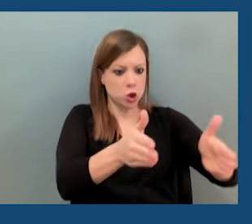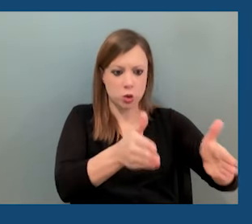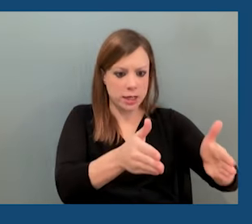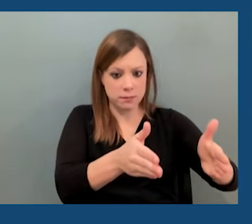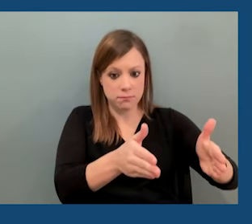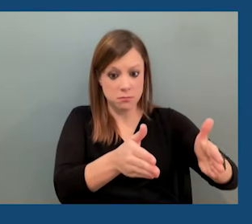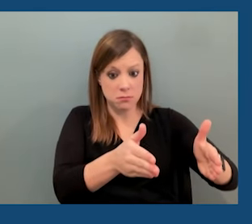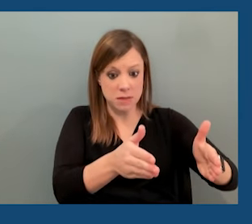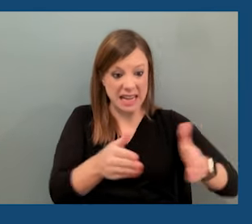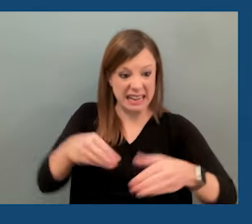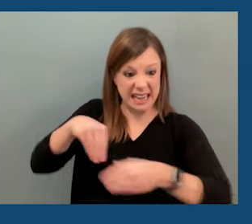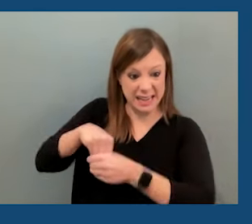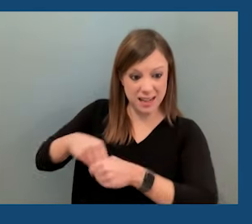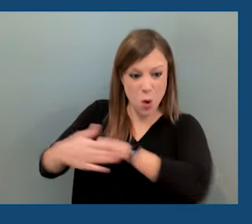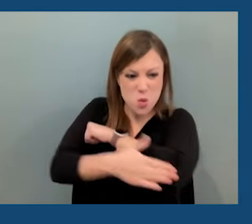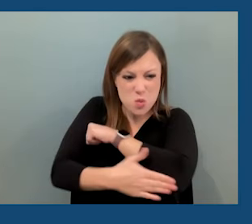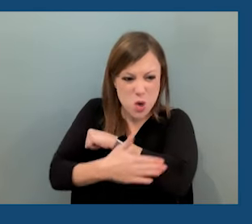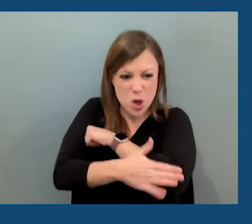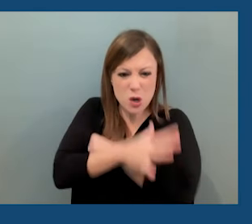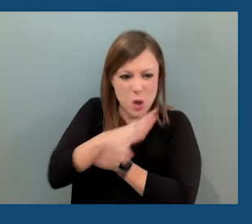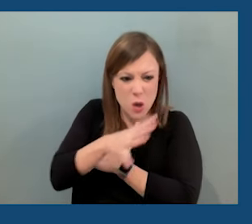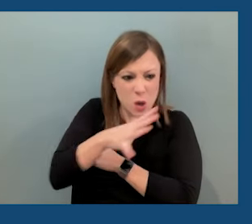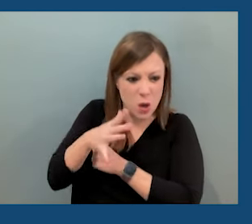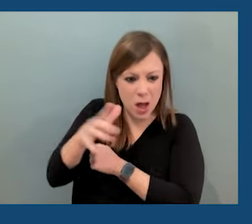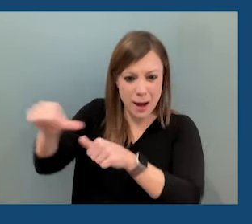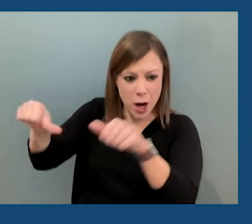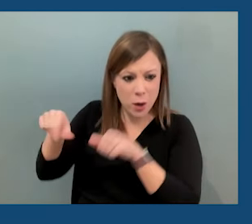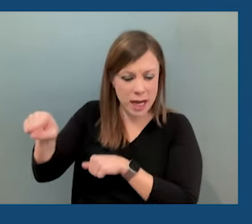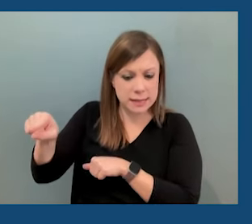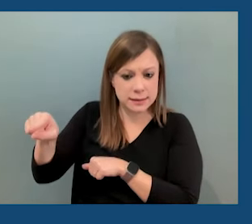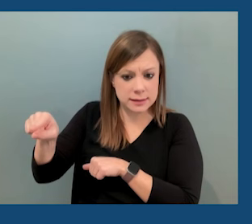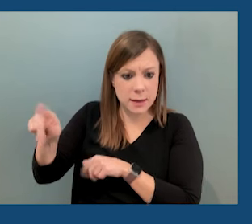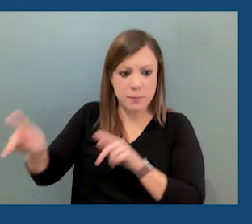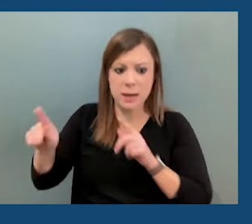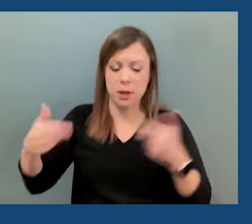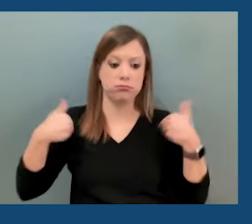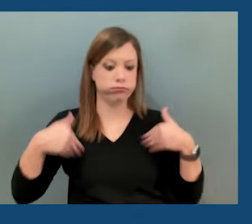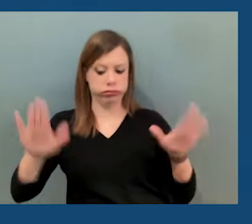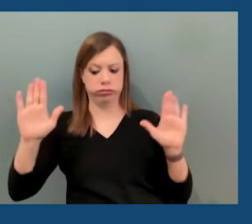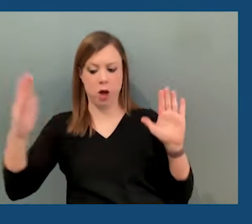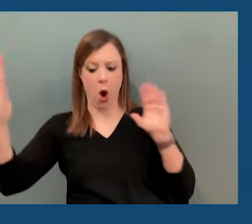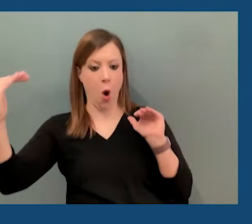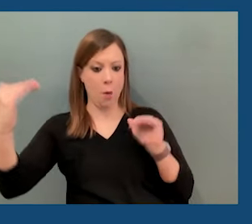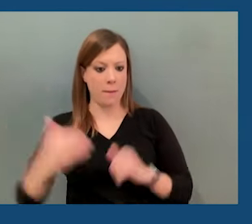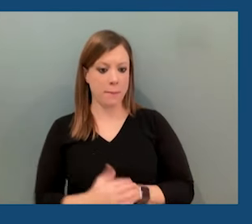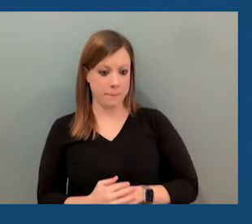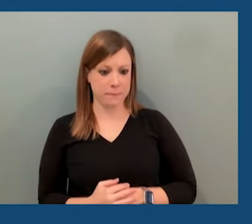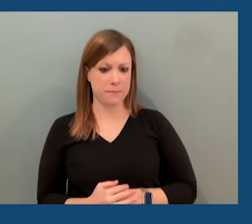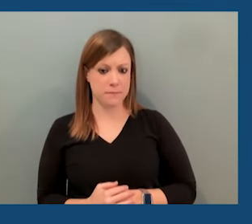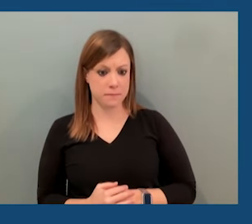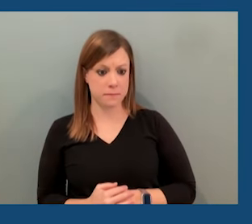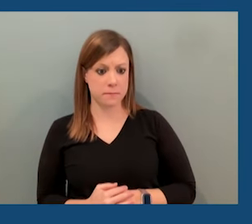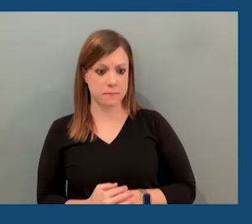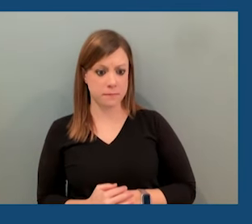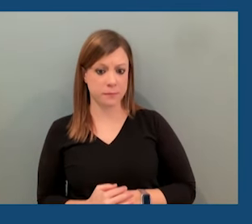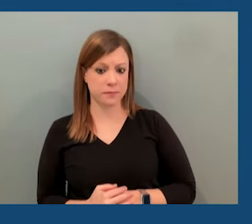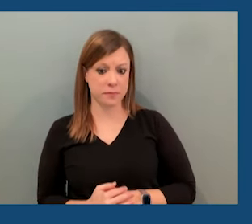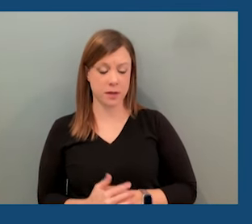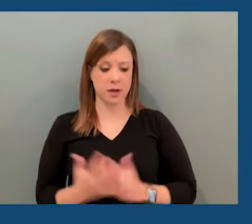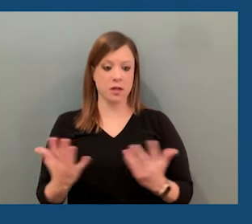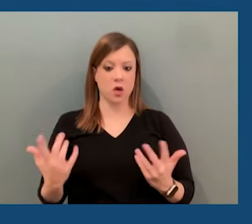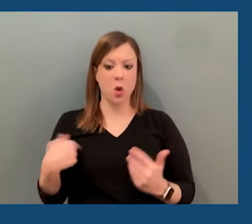in rural areas where people have given up hope, and we have to give them support again. So we're